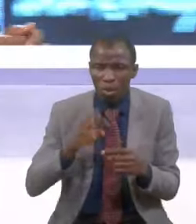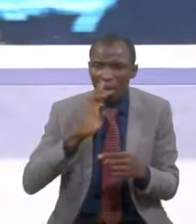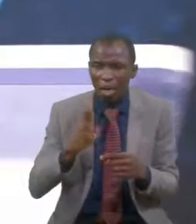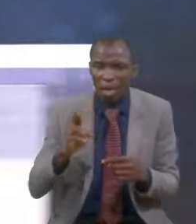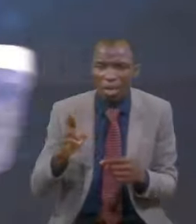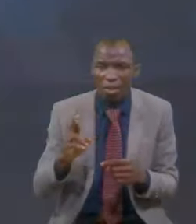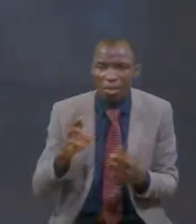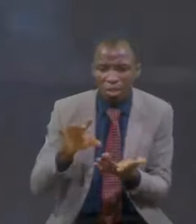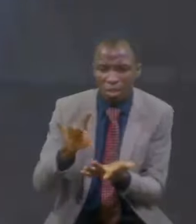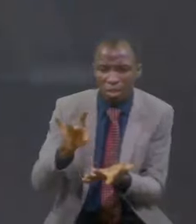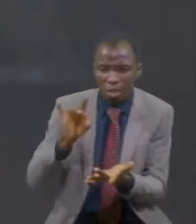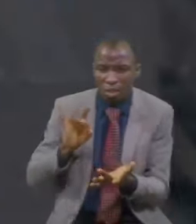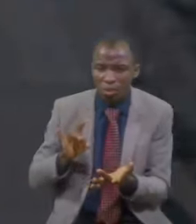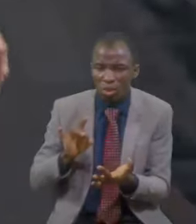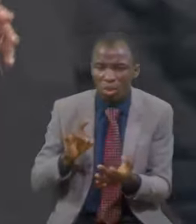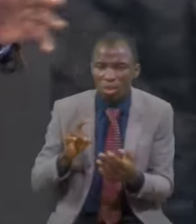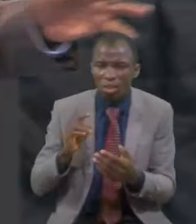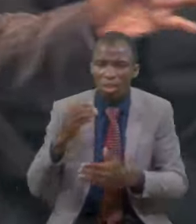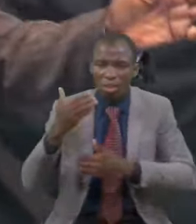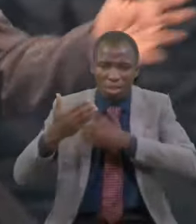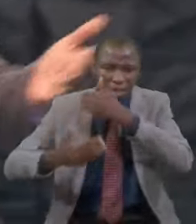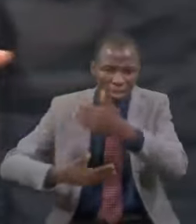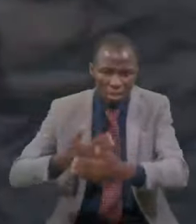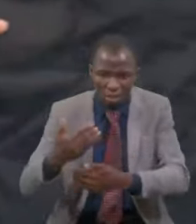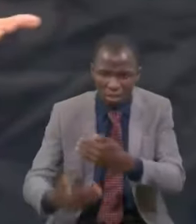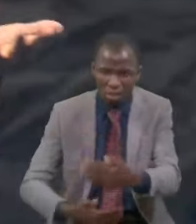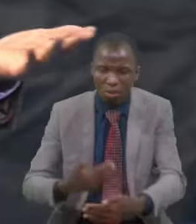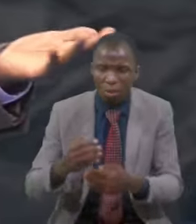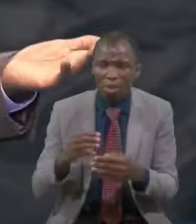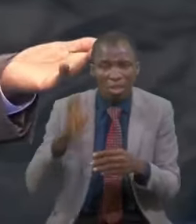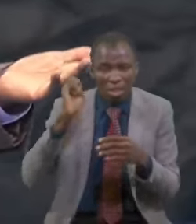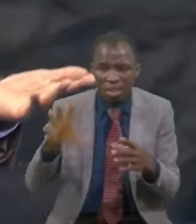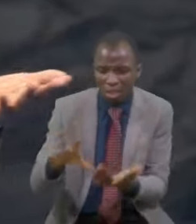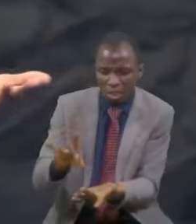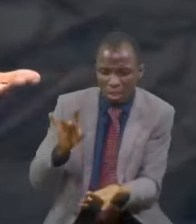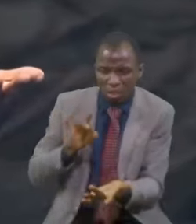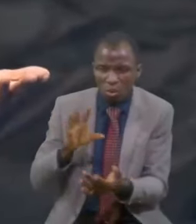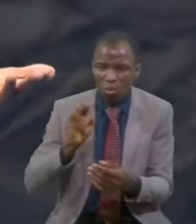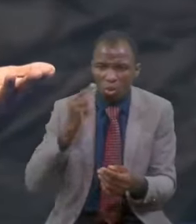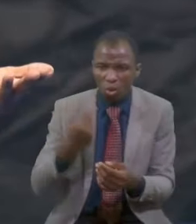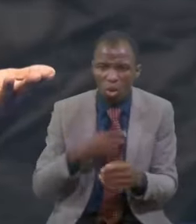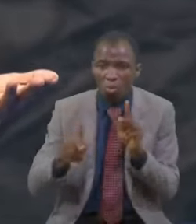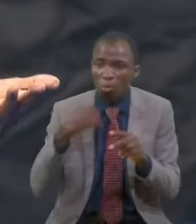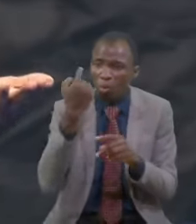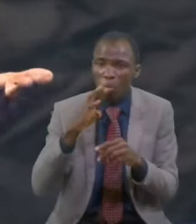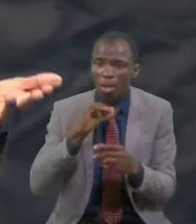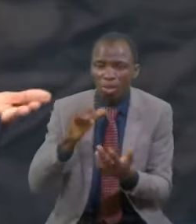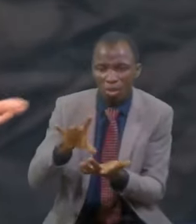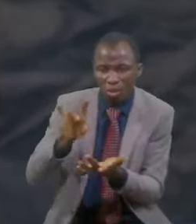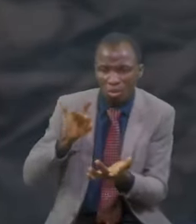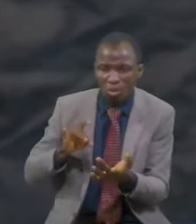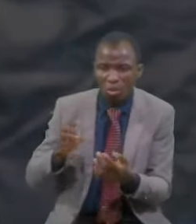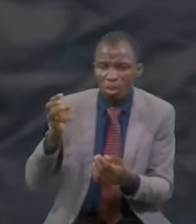chosen generation. He chooses us. The people who are not chosen, they were the crowd